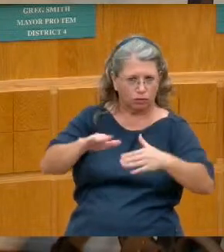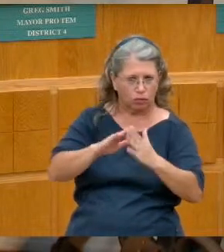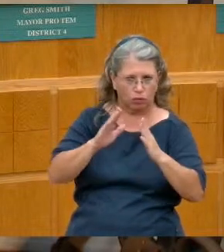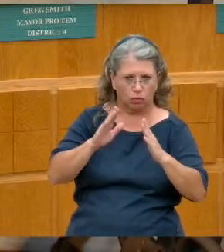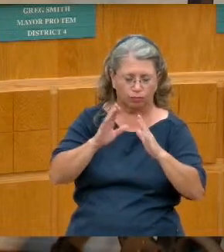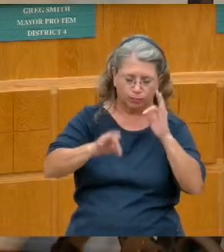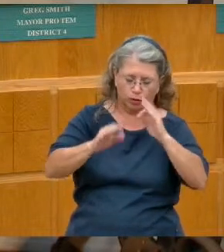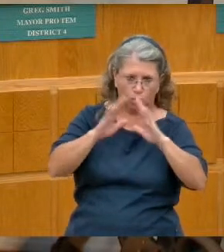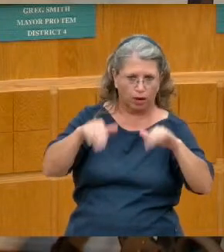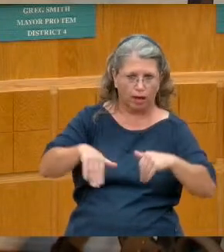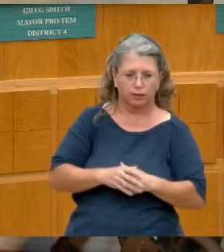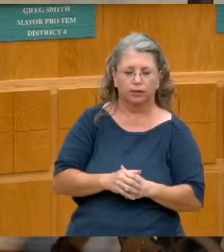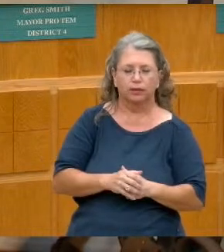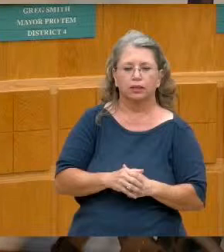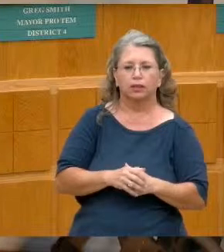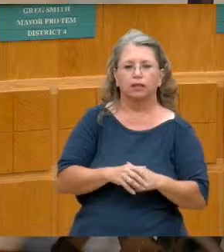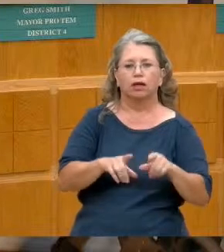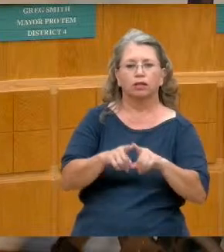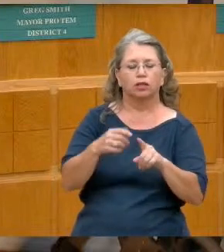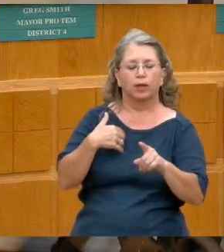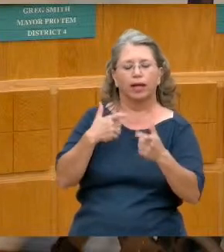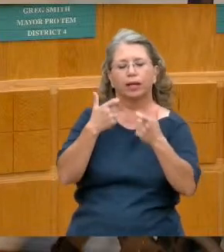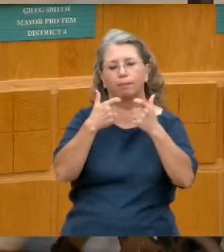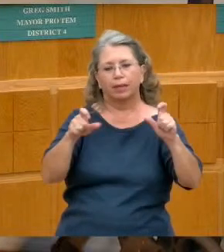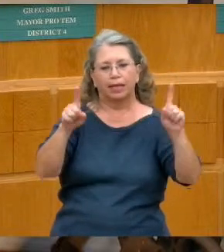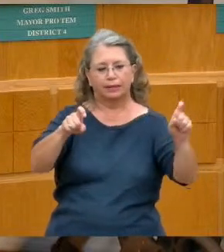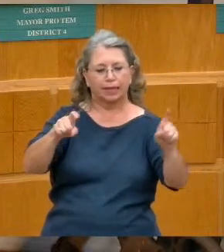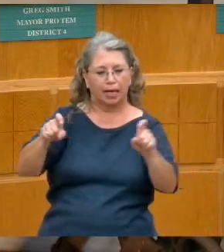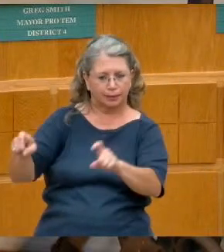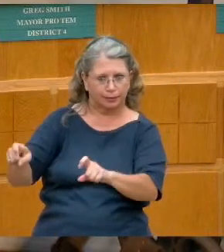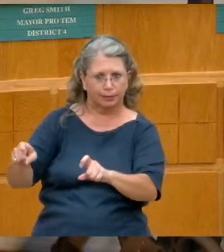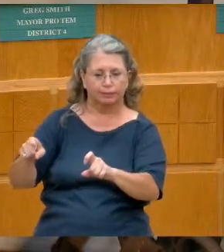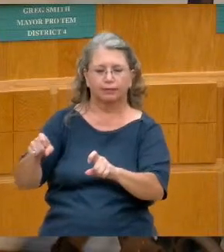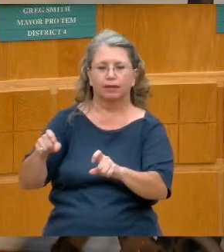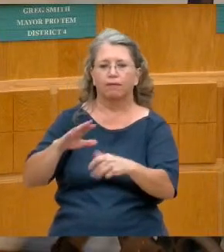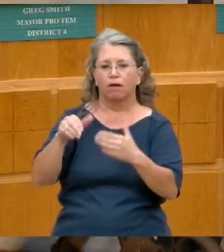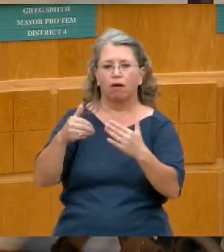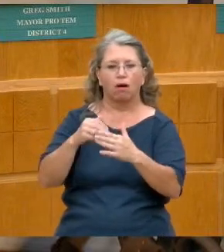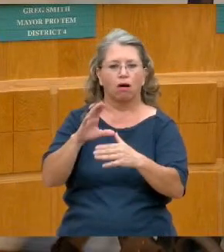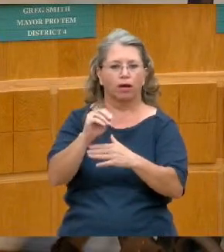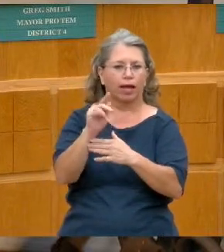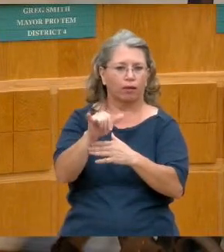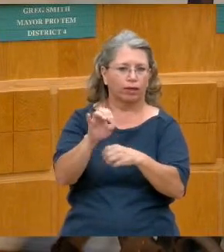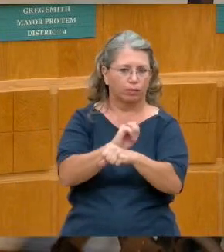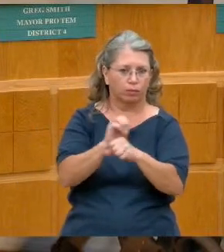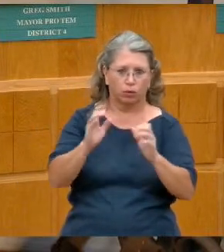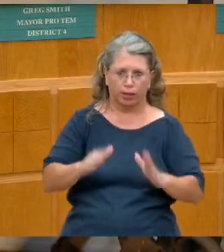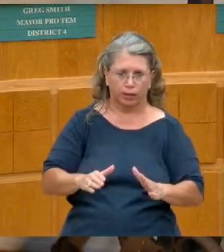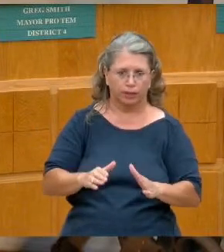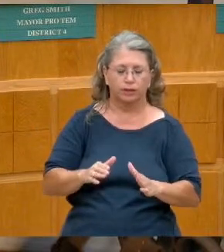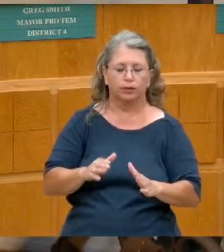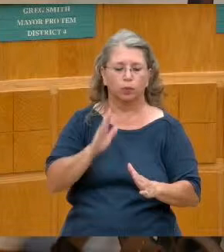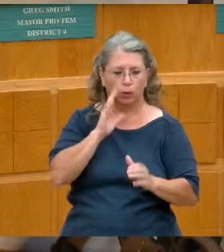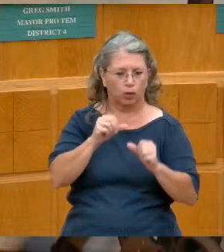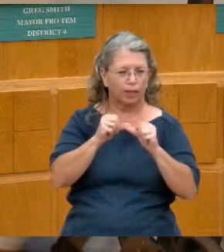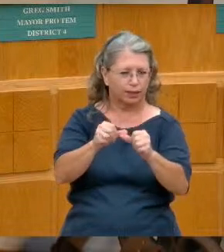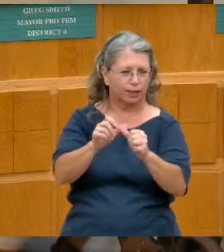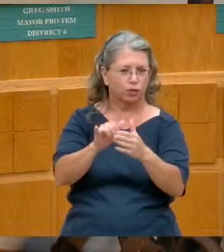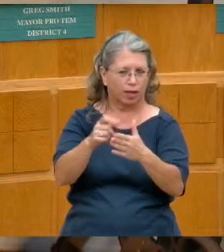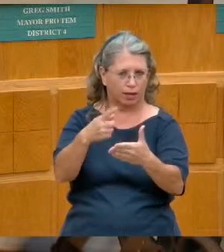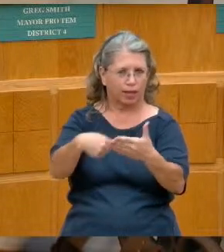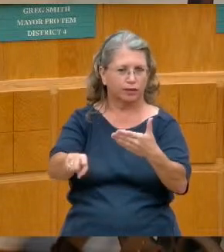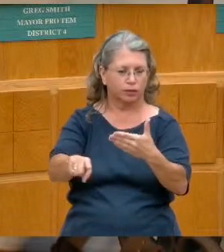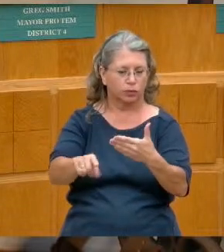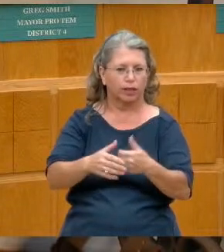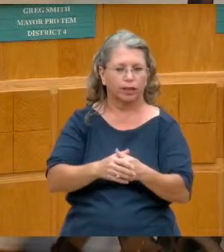mass testing of county employees today, and we're going to continue that process next week to ensure that the data is